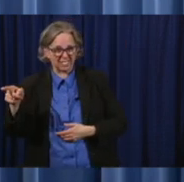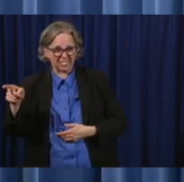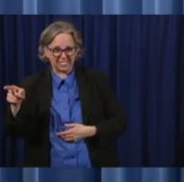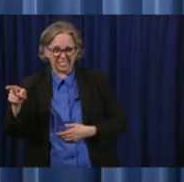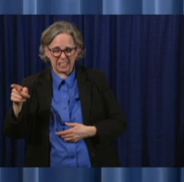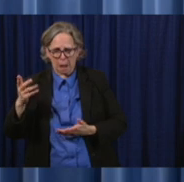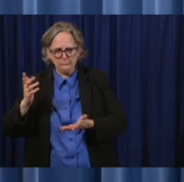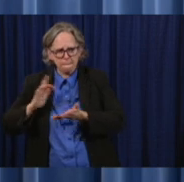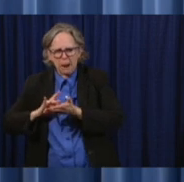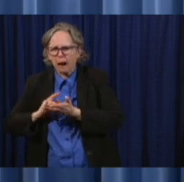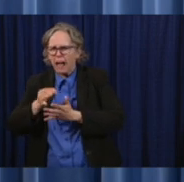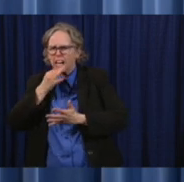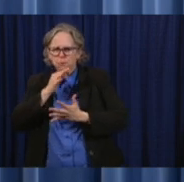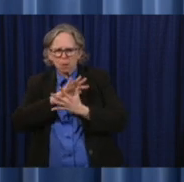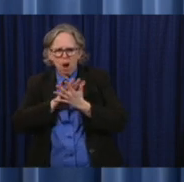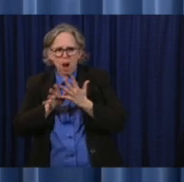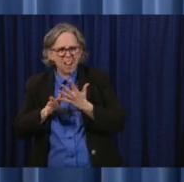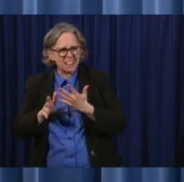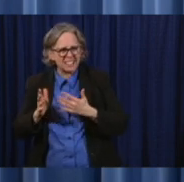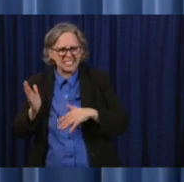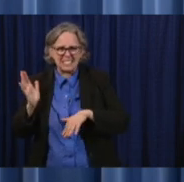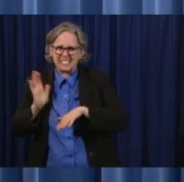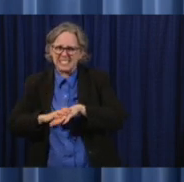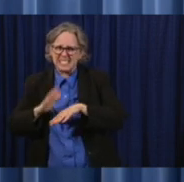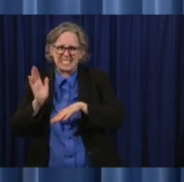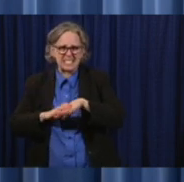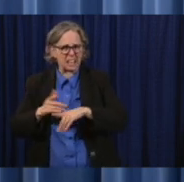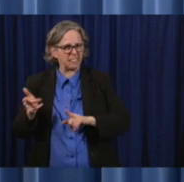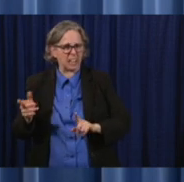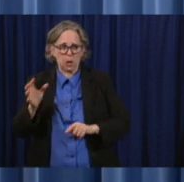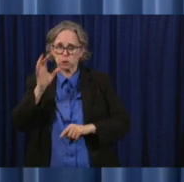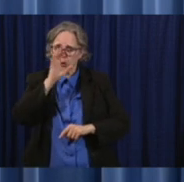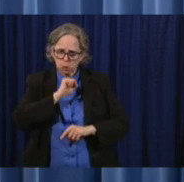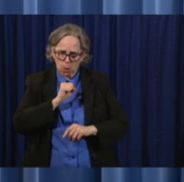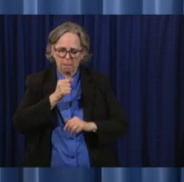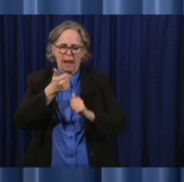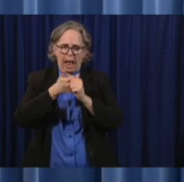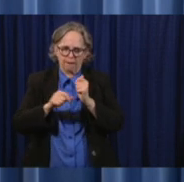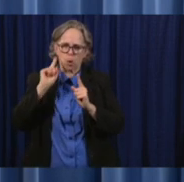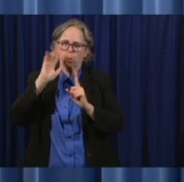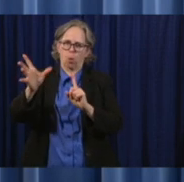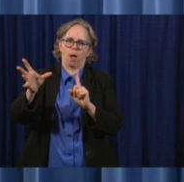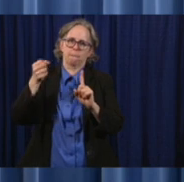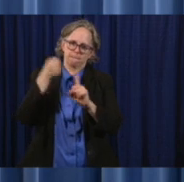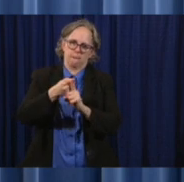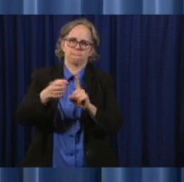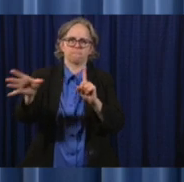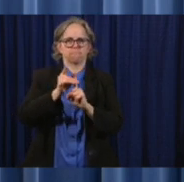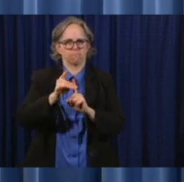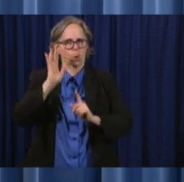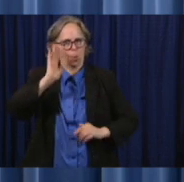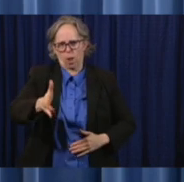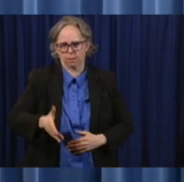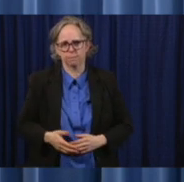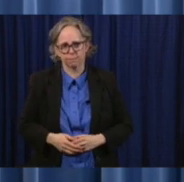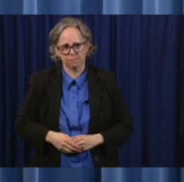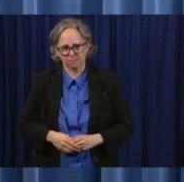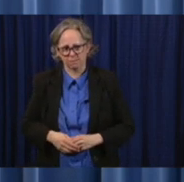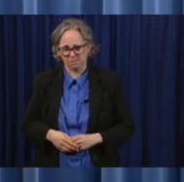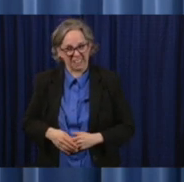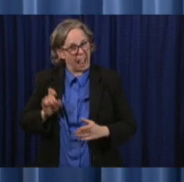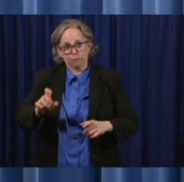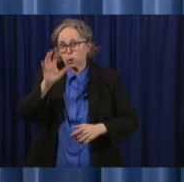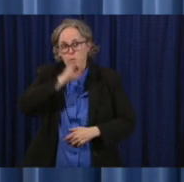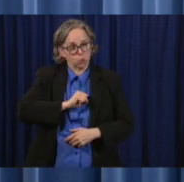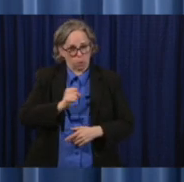it or everyone has the ability to spread it. And if you do that, you will keep your distance. Wear the mask, and